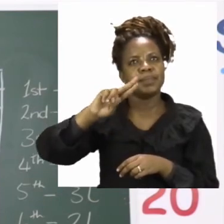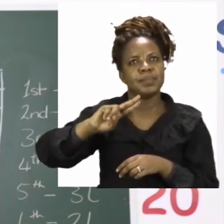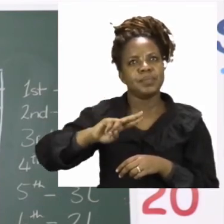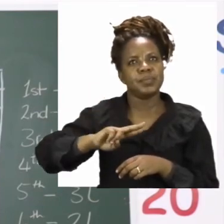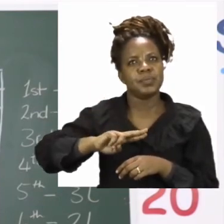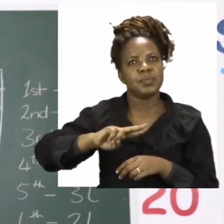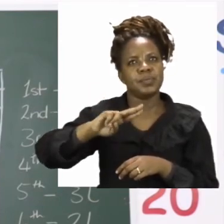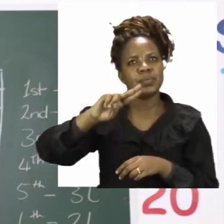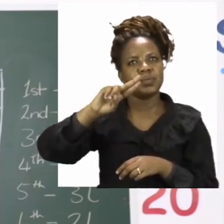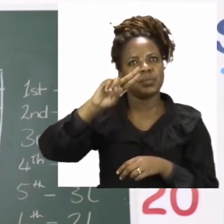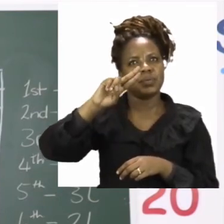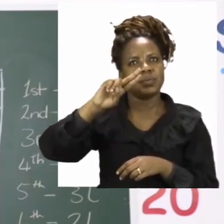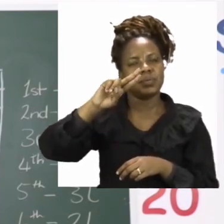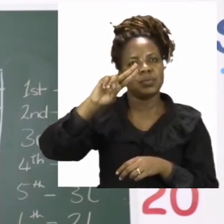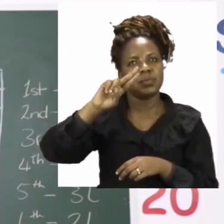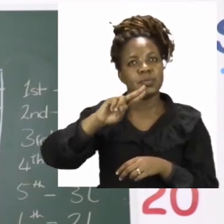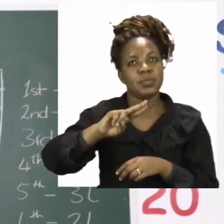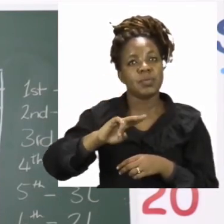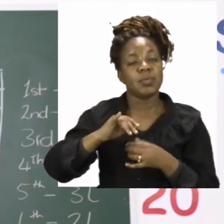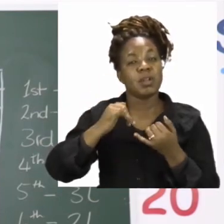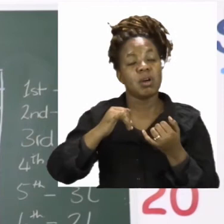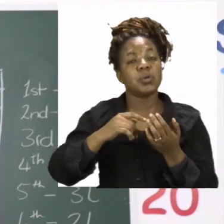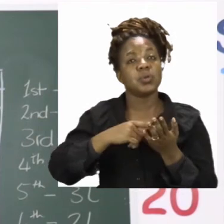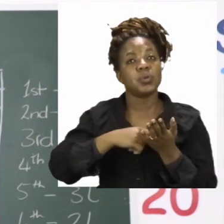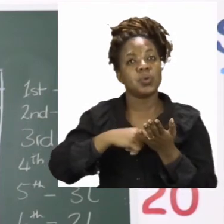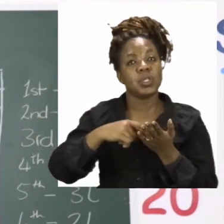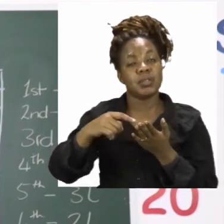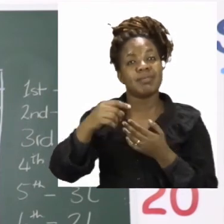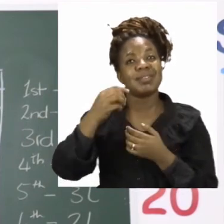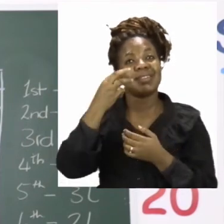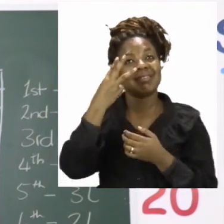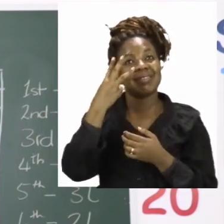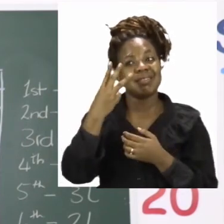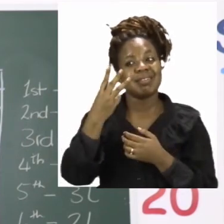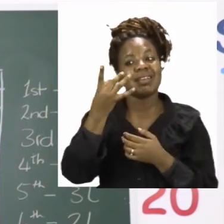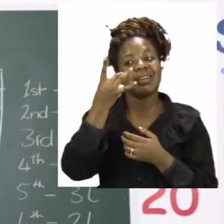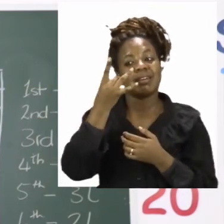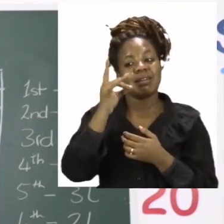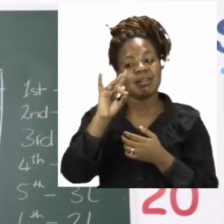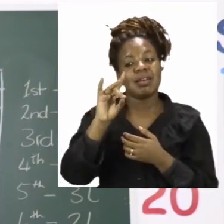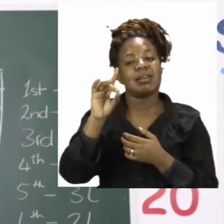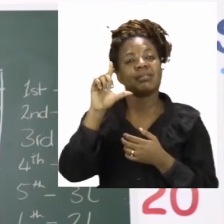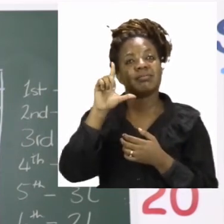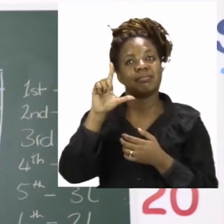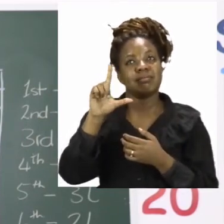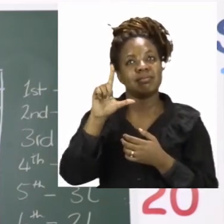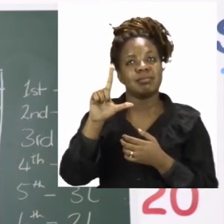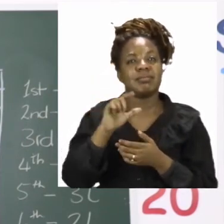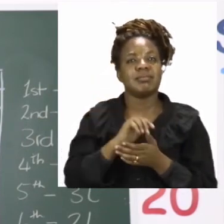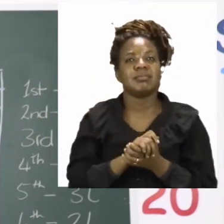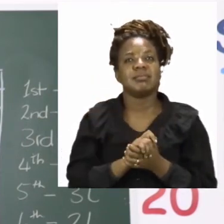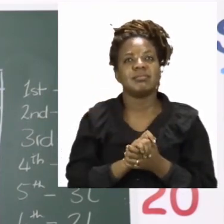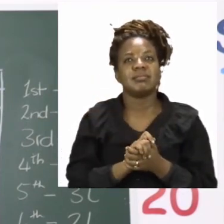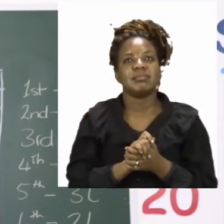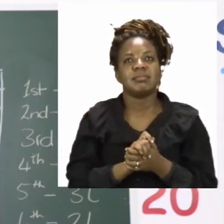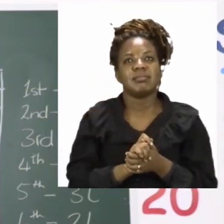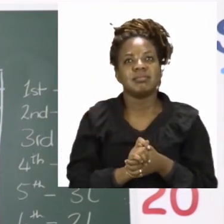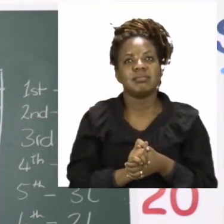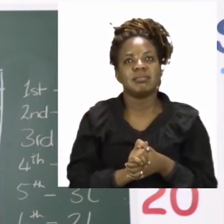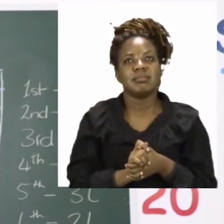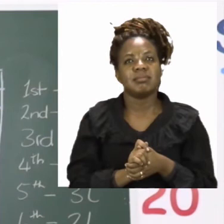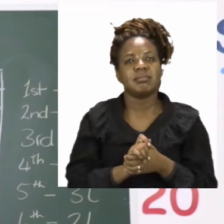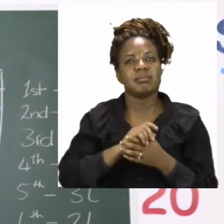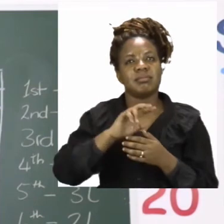case, the one that we are currently doing is for week 3. So make sure that you use your